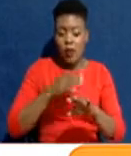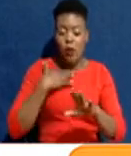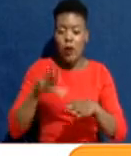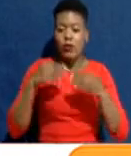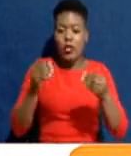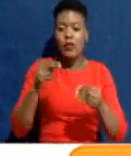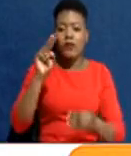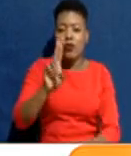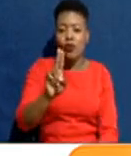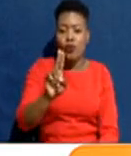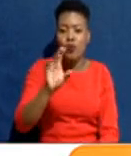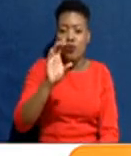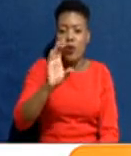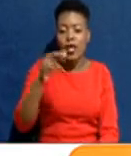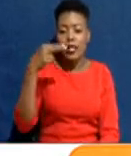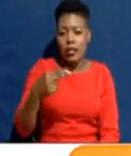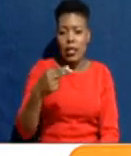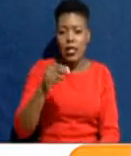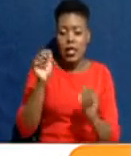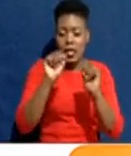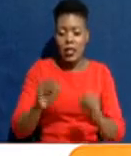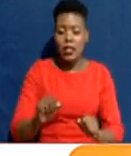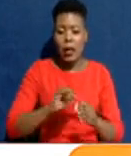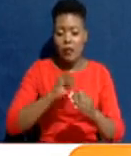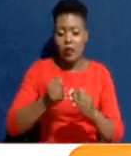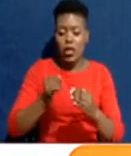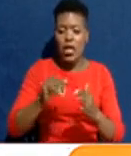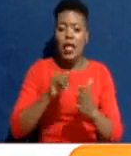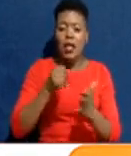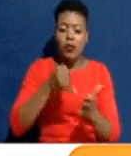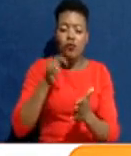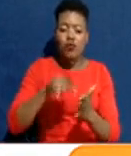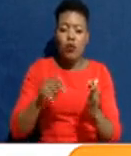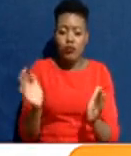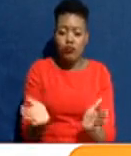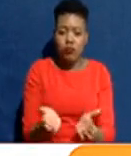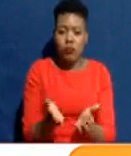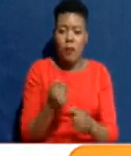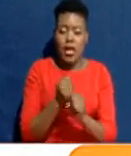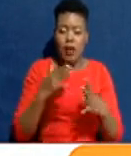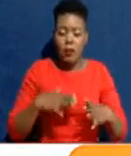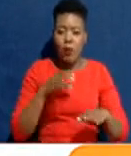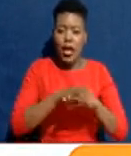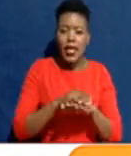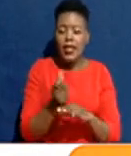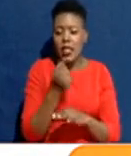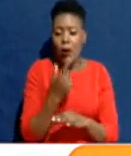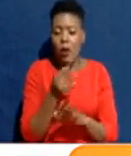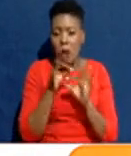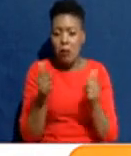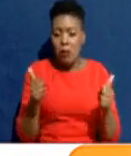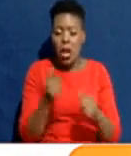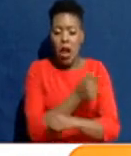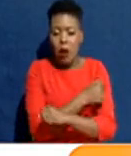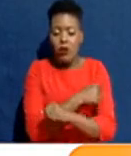universal health care coverage USA system. This entails promoting access to quality and affordable health